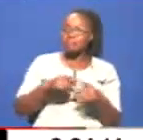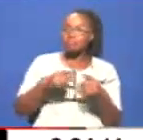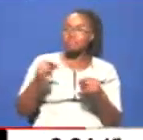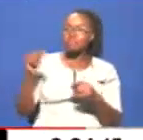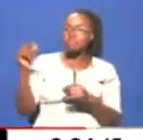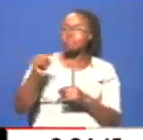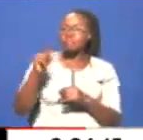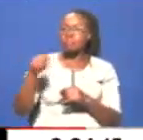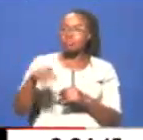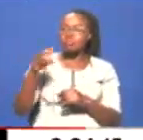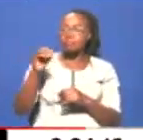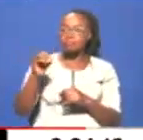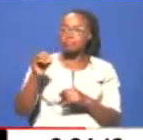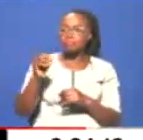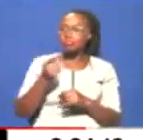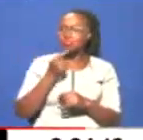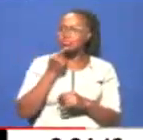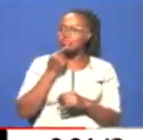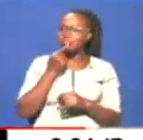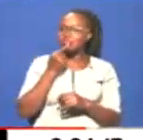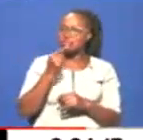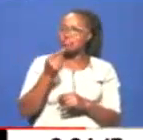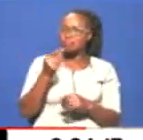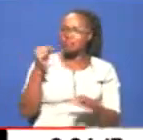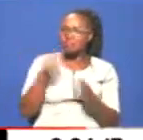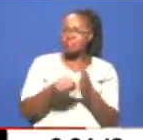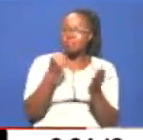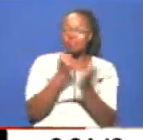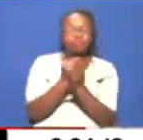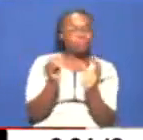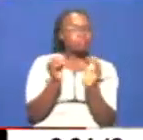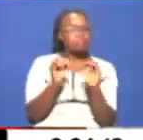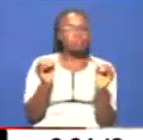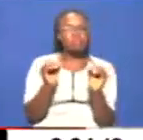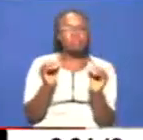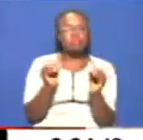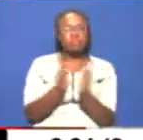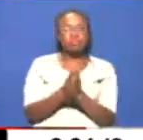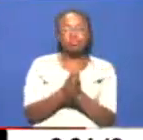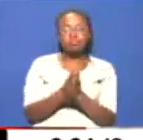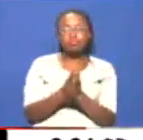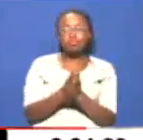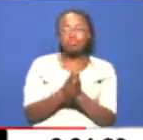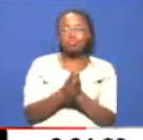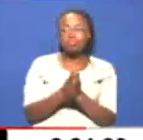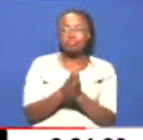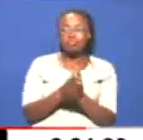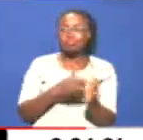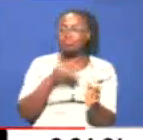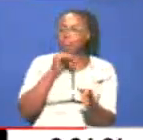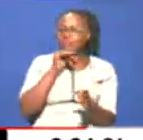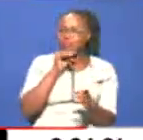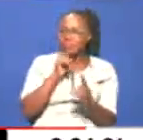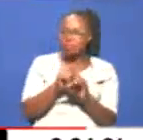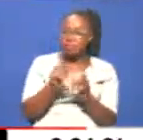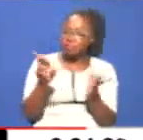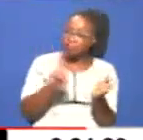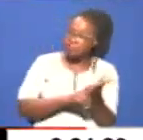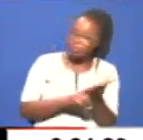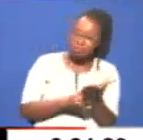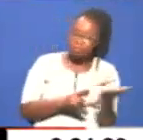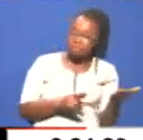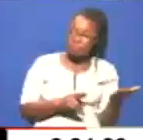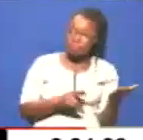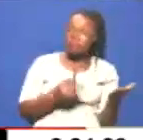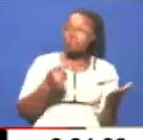na kukataza hawa hata kuingia kwa hiyo ofisi. I'm going to make it, and ndugu yangu, let that be on record that we have